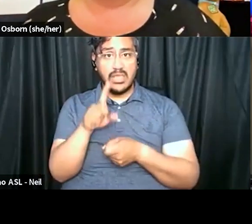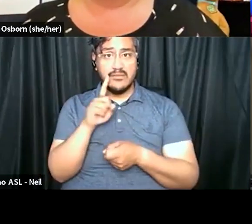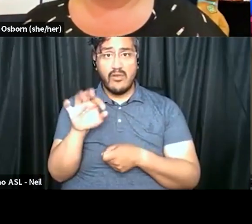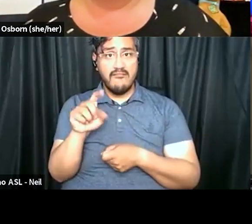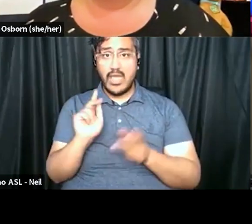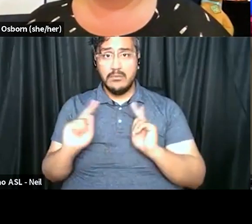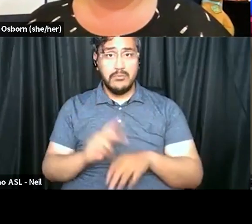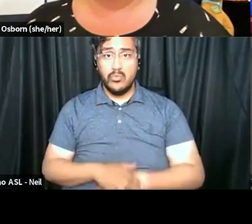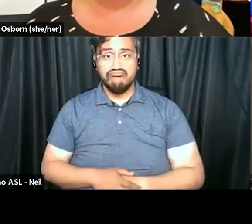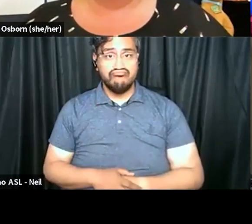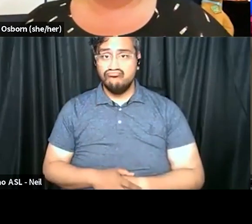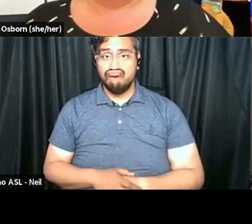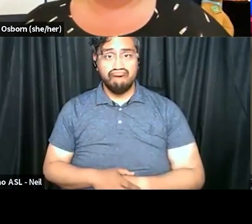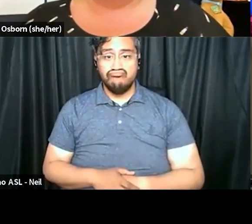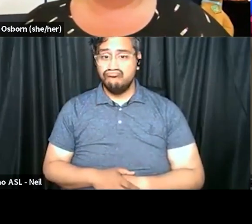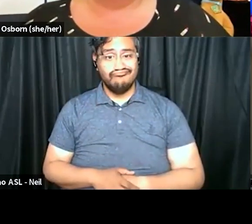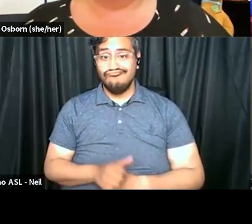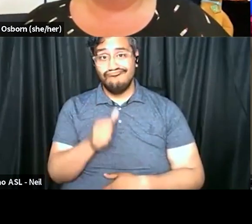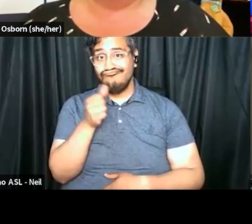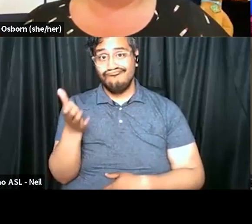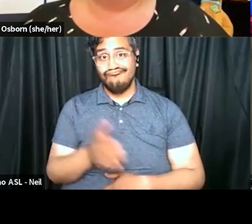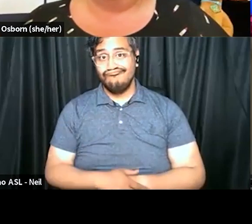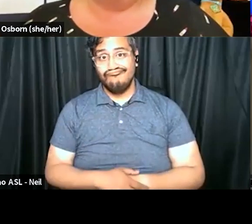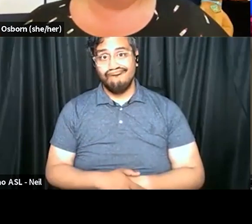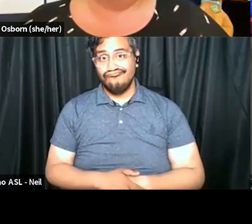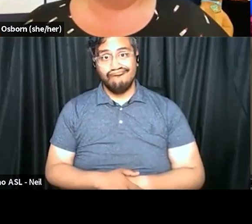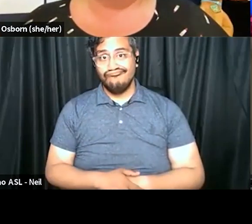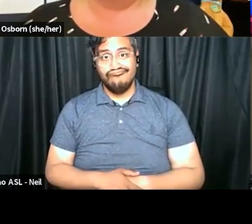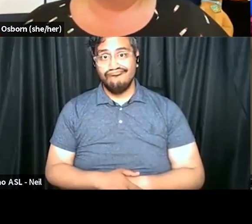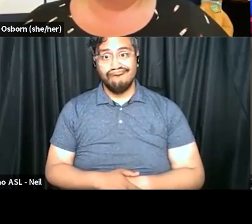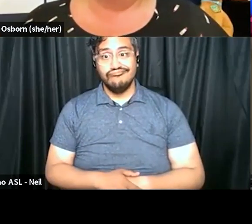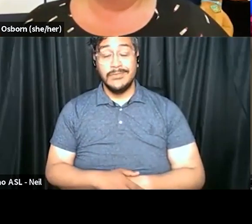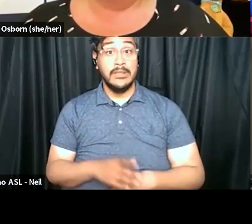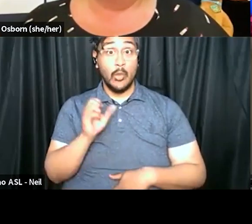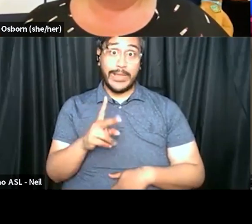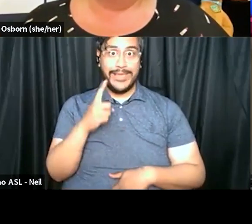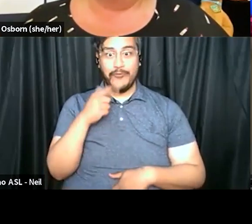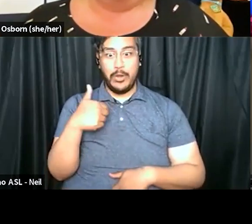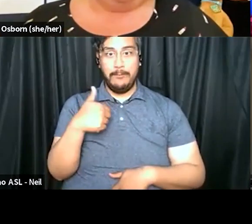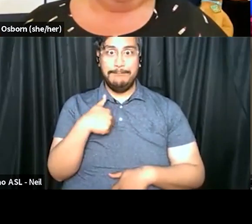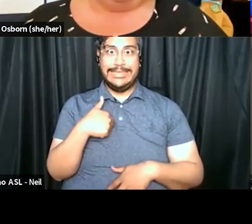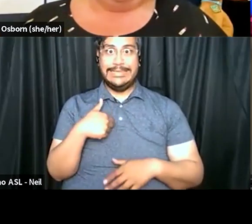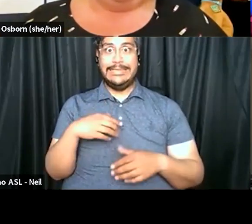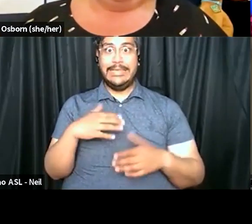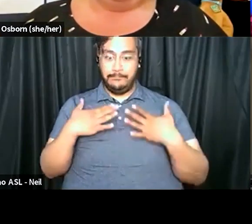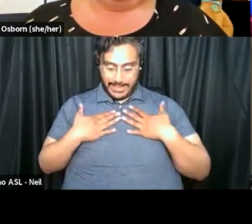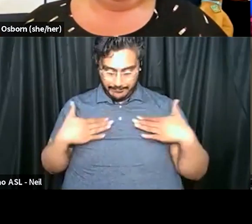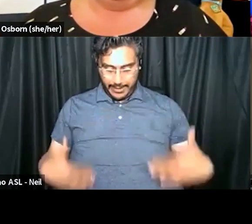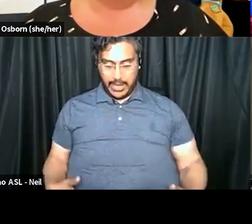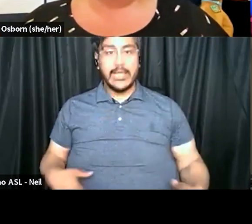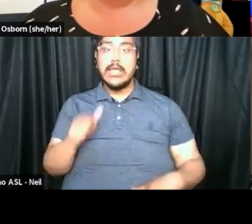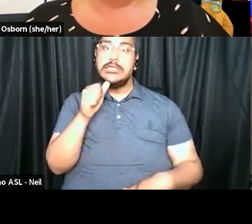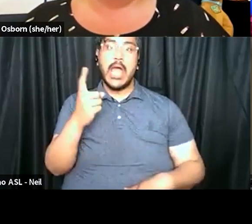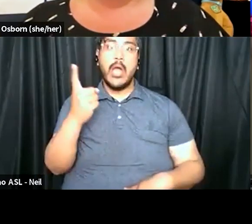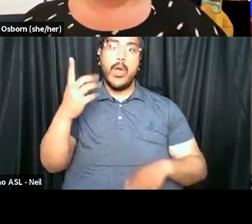to just effing exist. The fact that it's okay for me to be in this body, and not one person told me